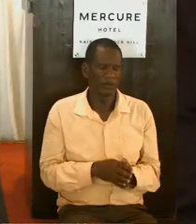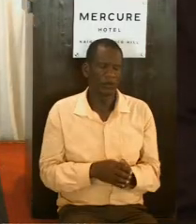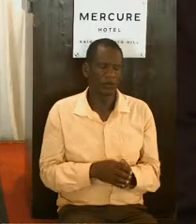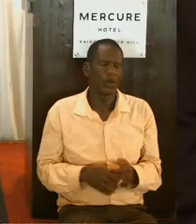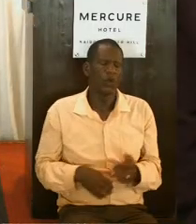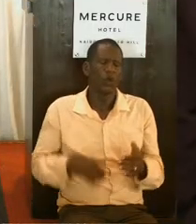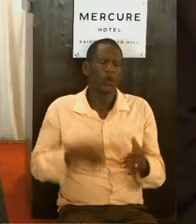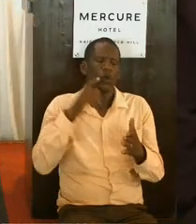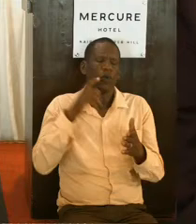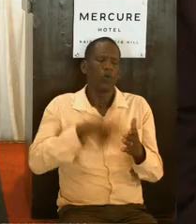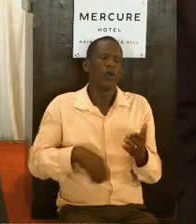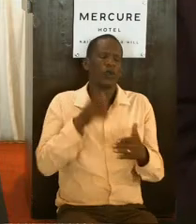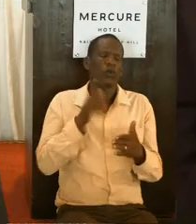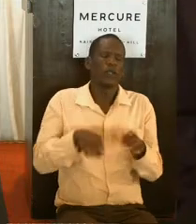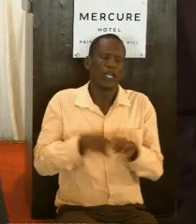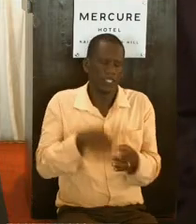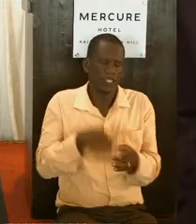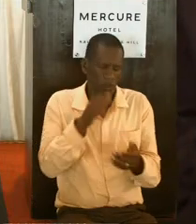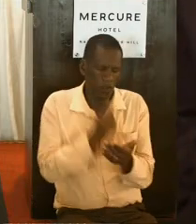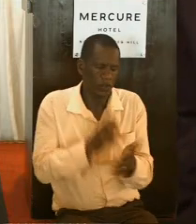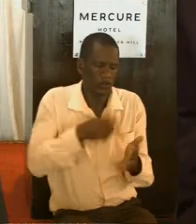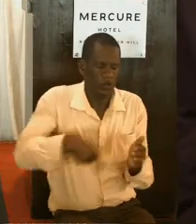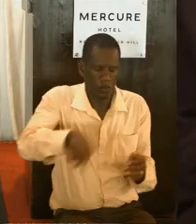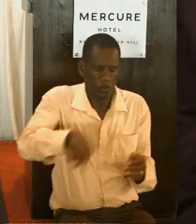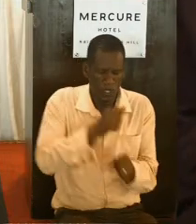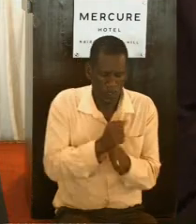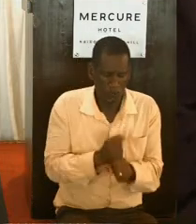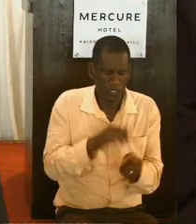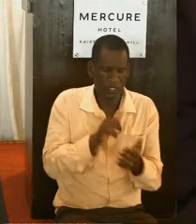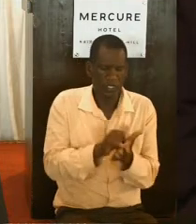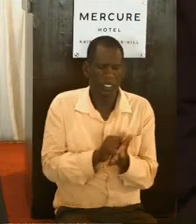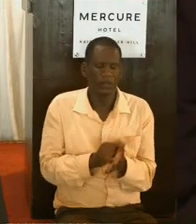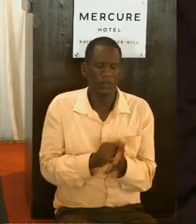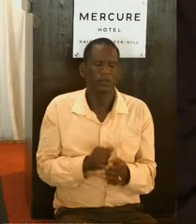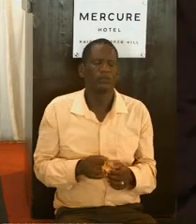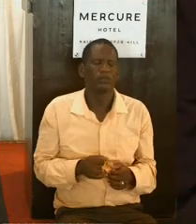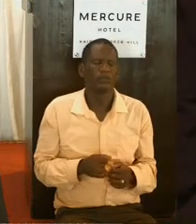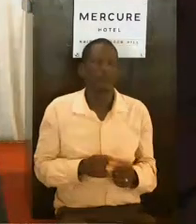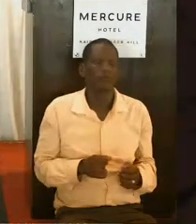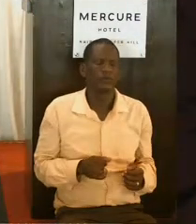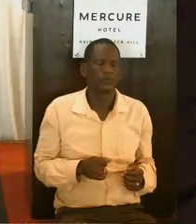what as an office we do is that